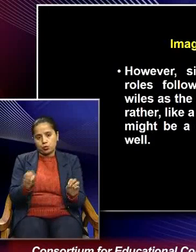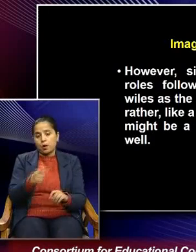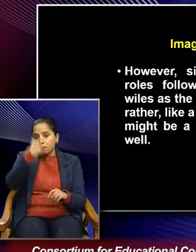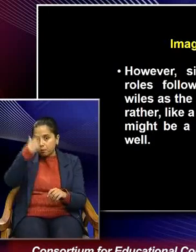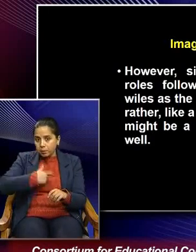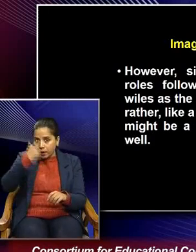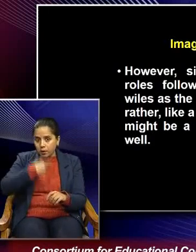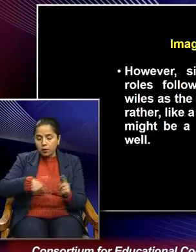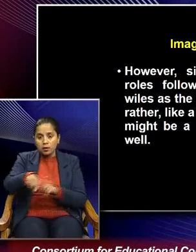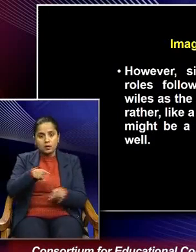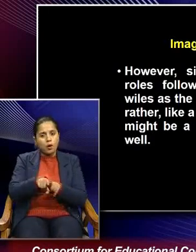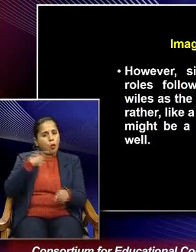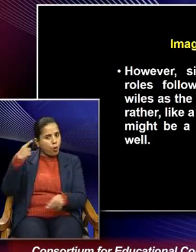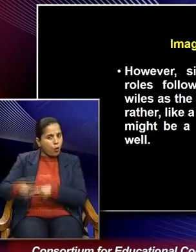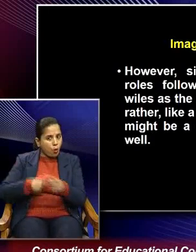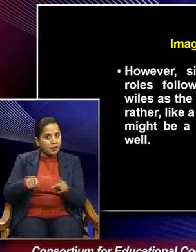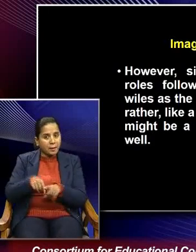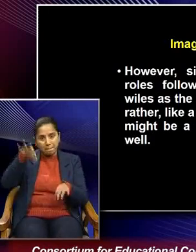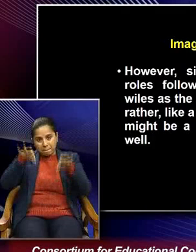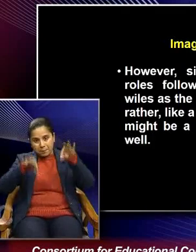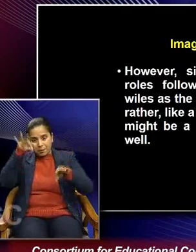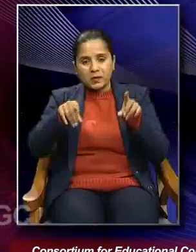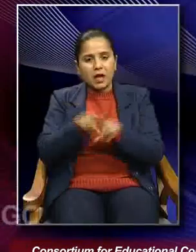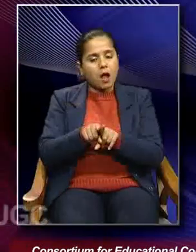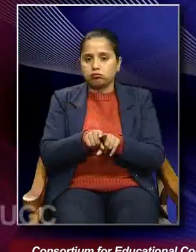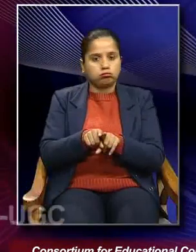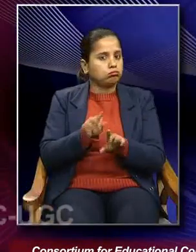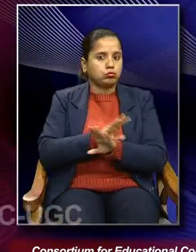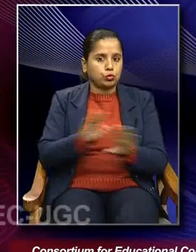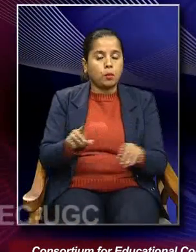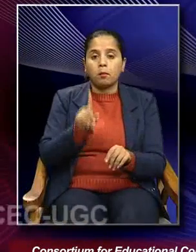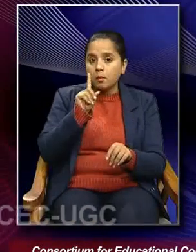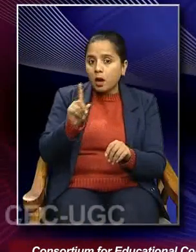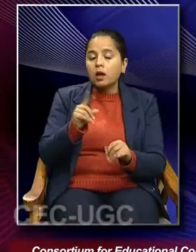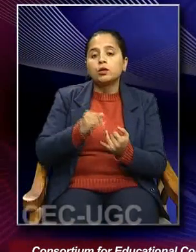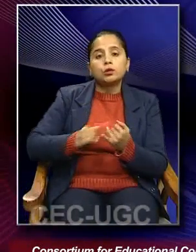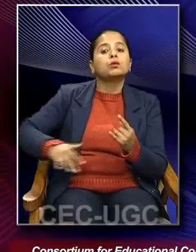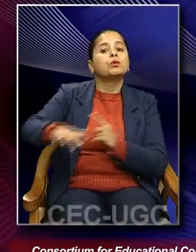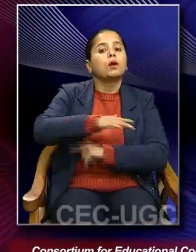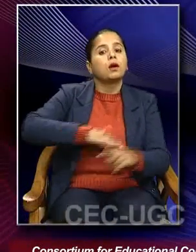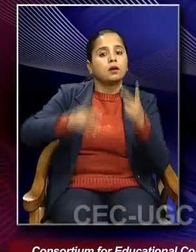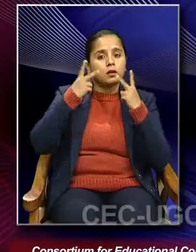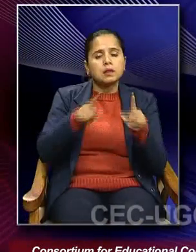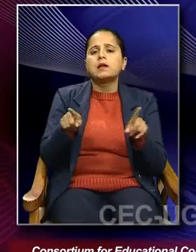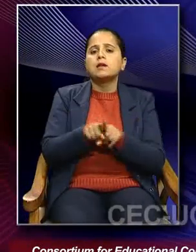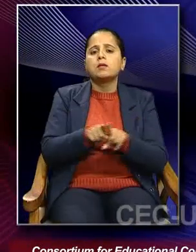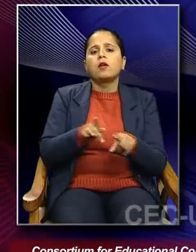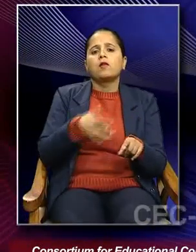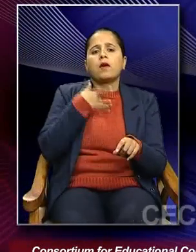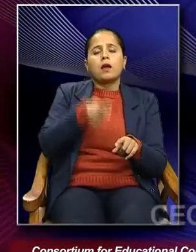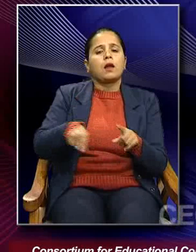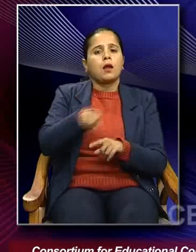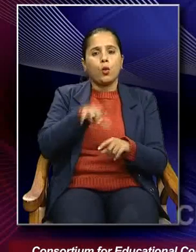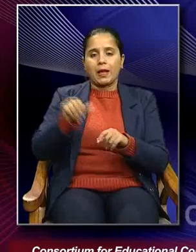individuals are not always like puppets. Rather, society is like a stage